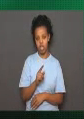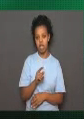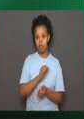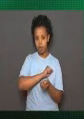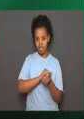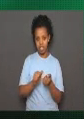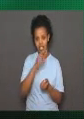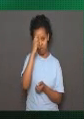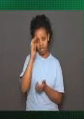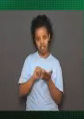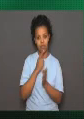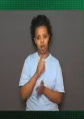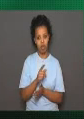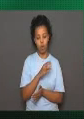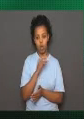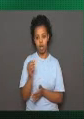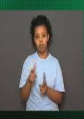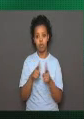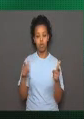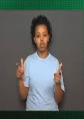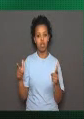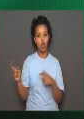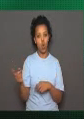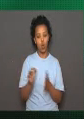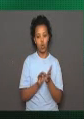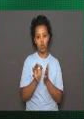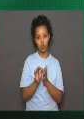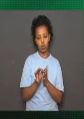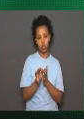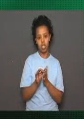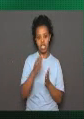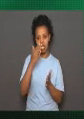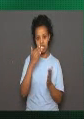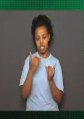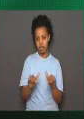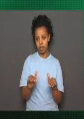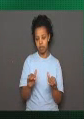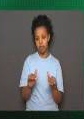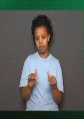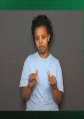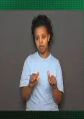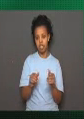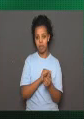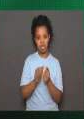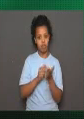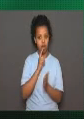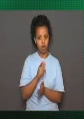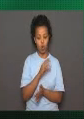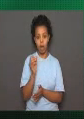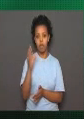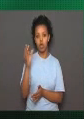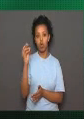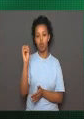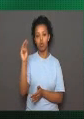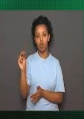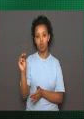deletion of a large section of a chromosome. The chromosome breaks, and